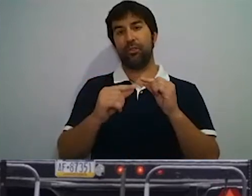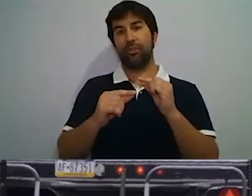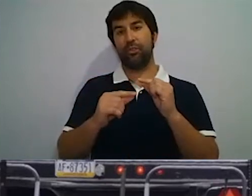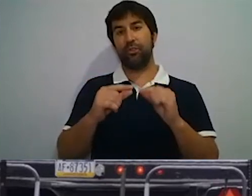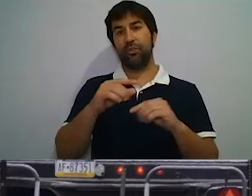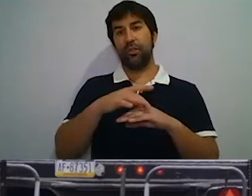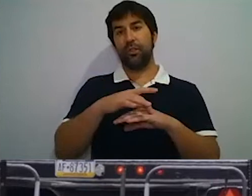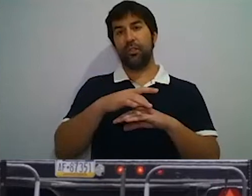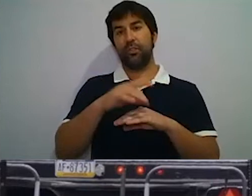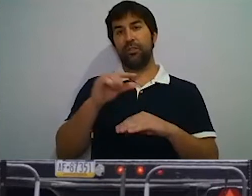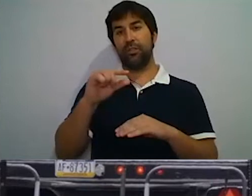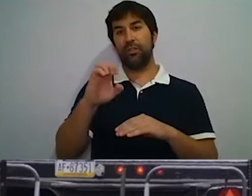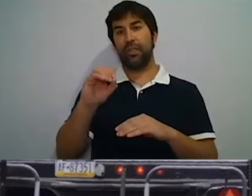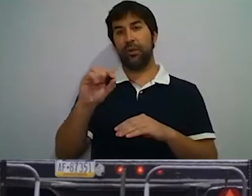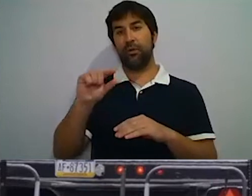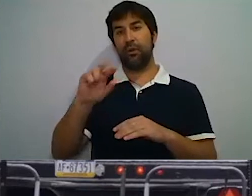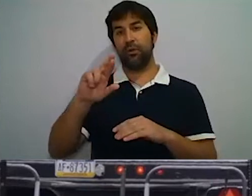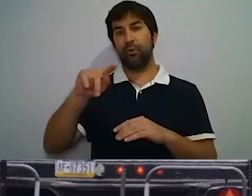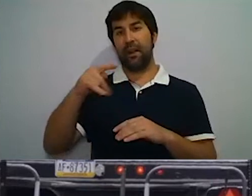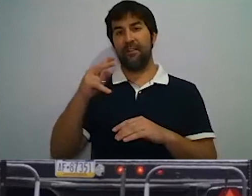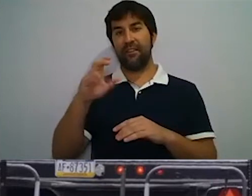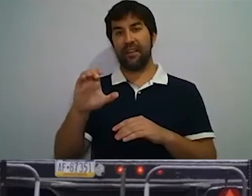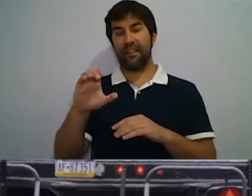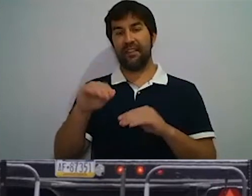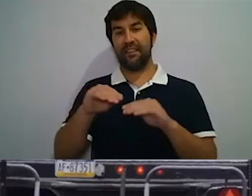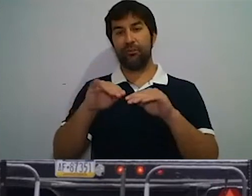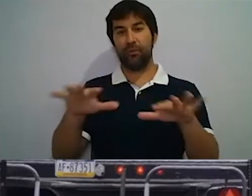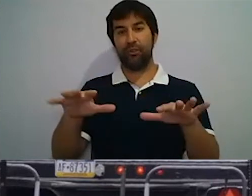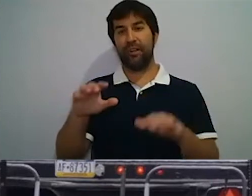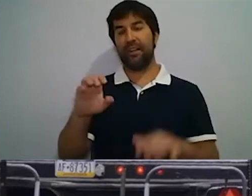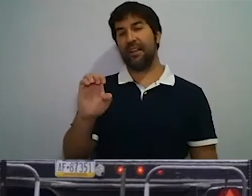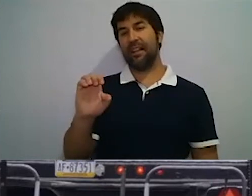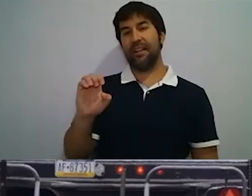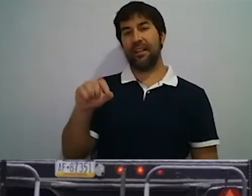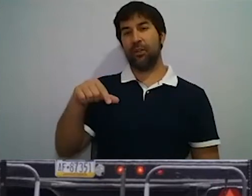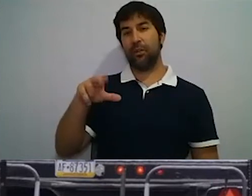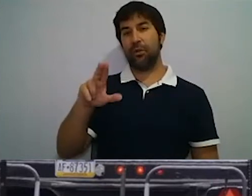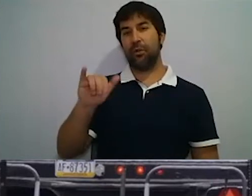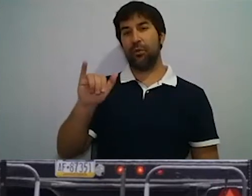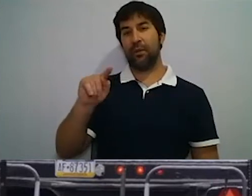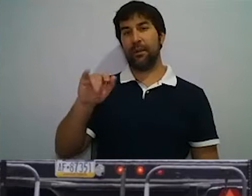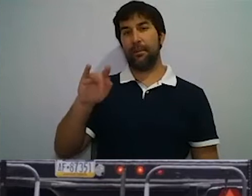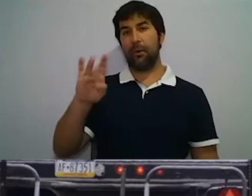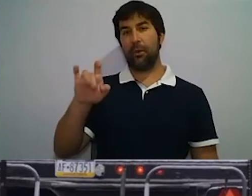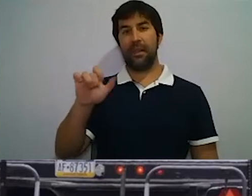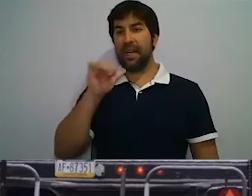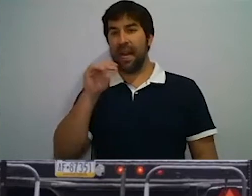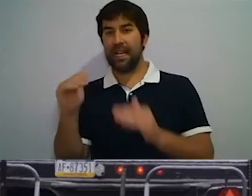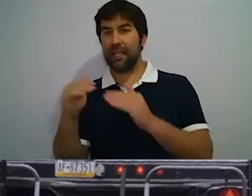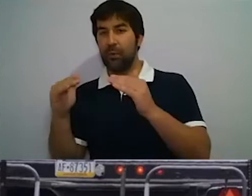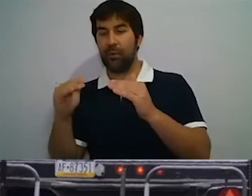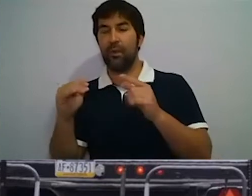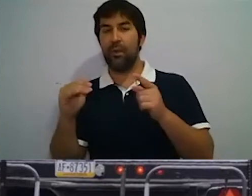them, how are we going to make these determinations? So we think about them in terms of which ones do need those critical safety upgrades, where, you